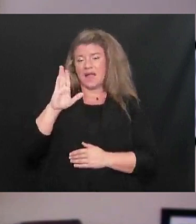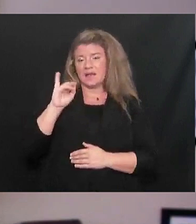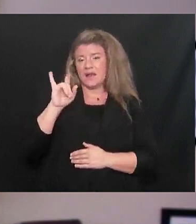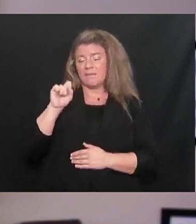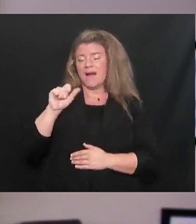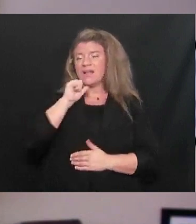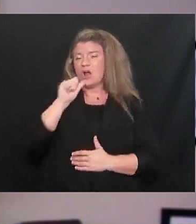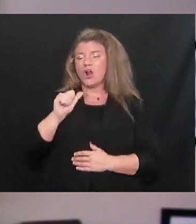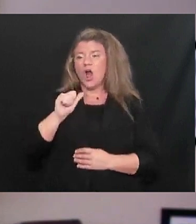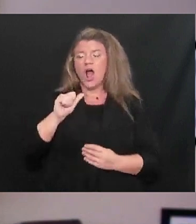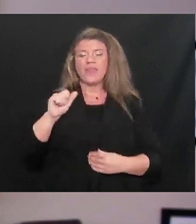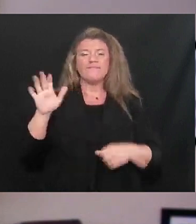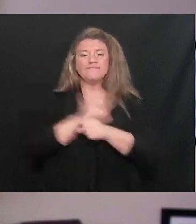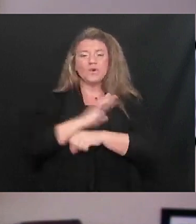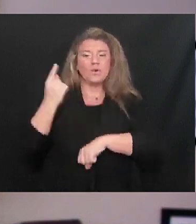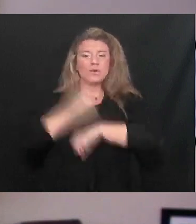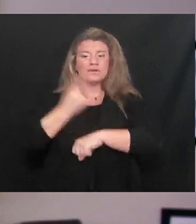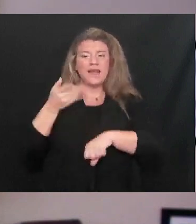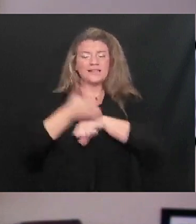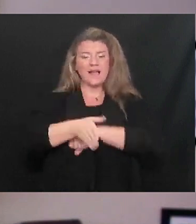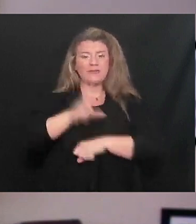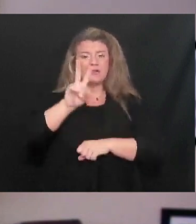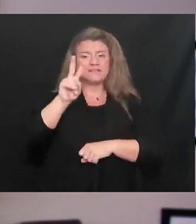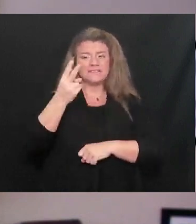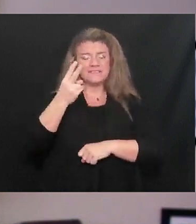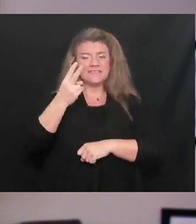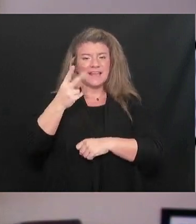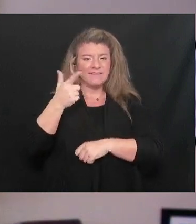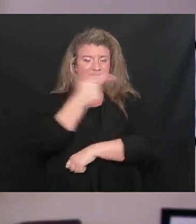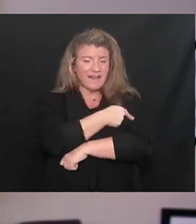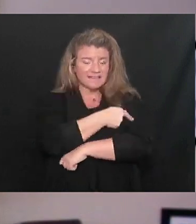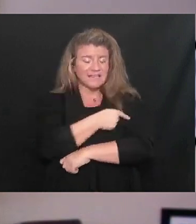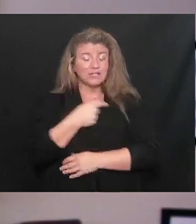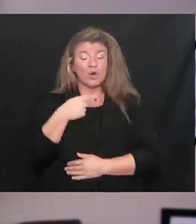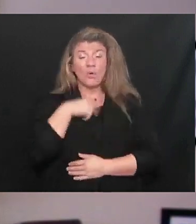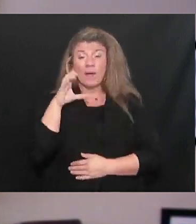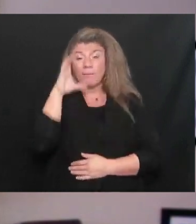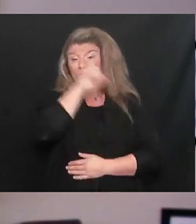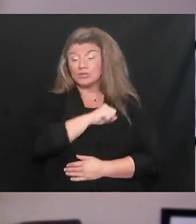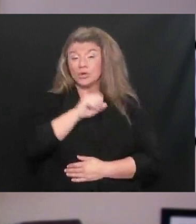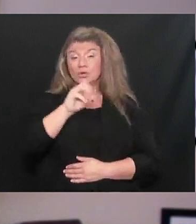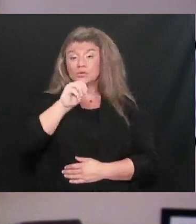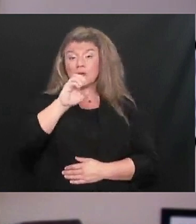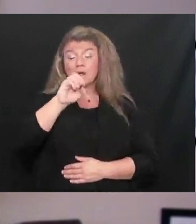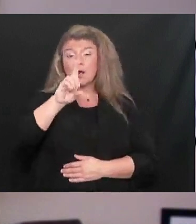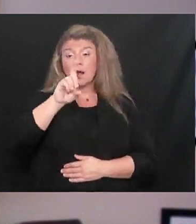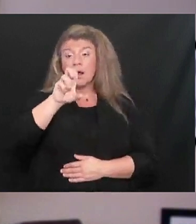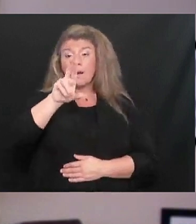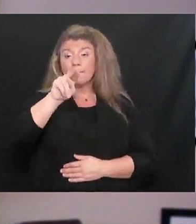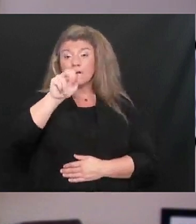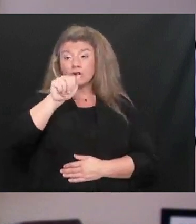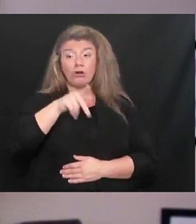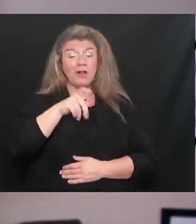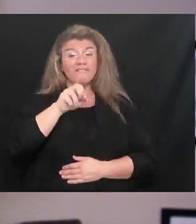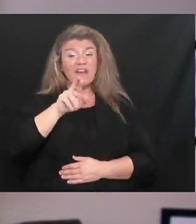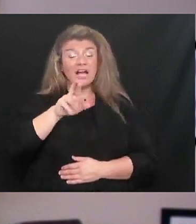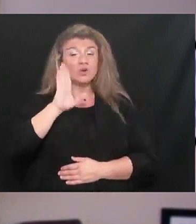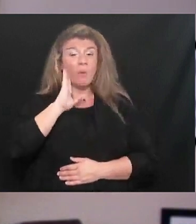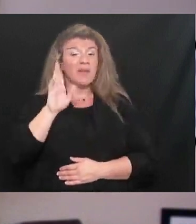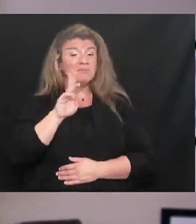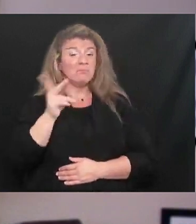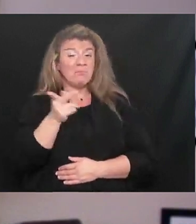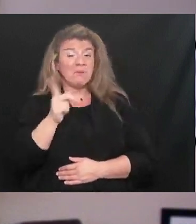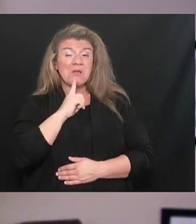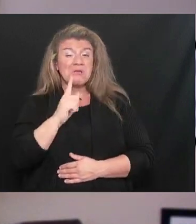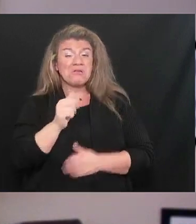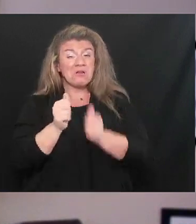after the second vaccine. So, and we would presume that Moderna and Pfizer would track pretty closely together. But